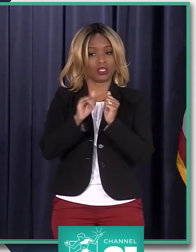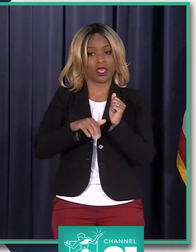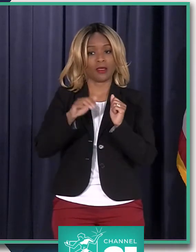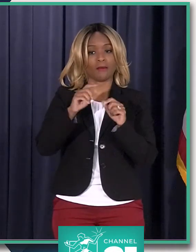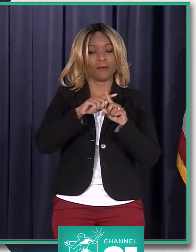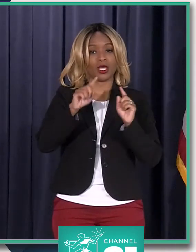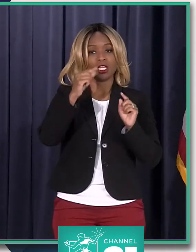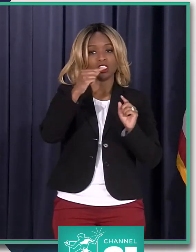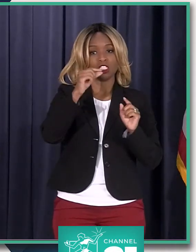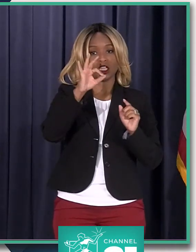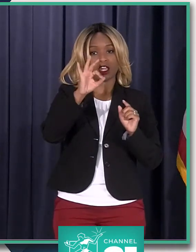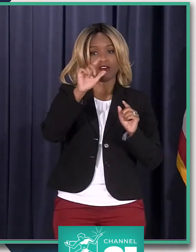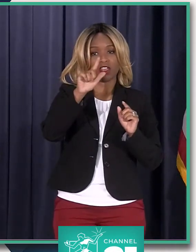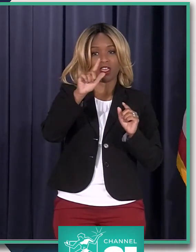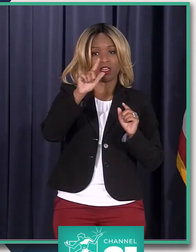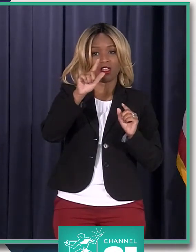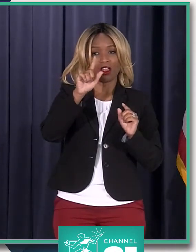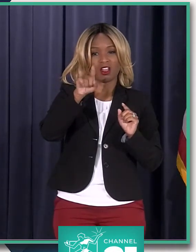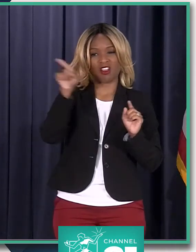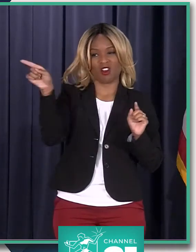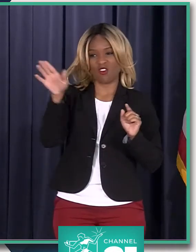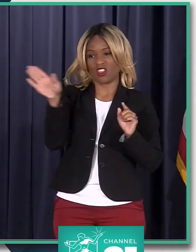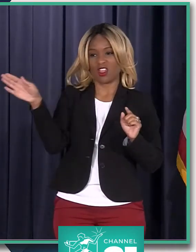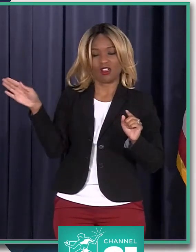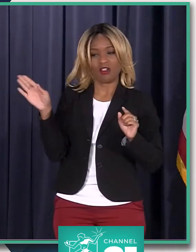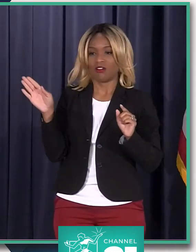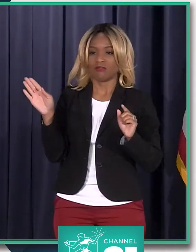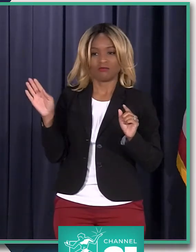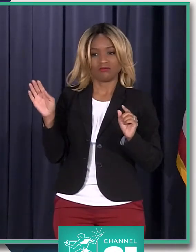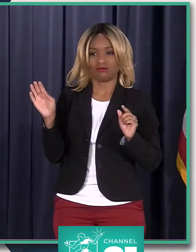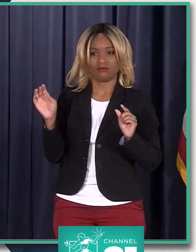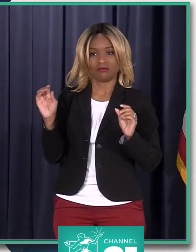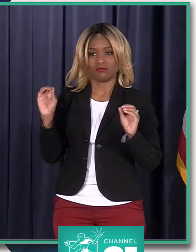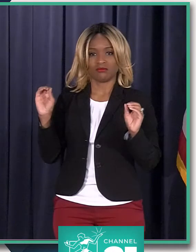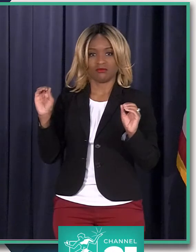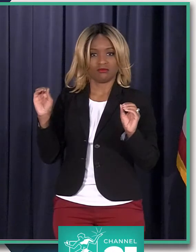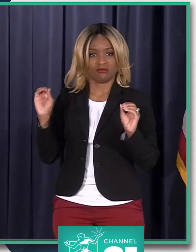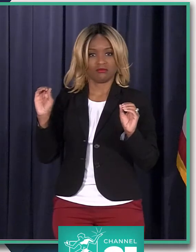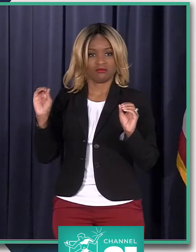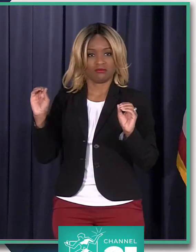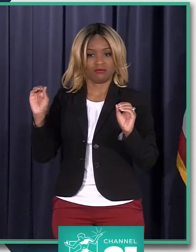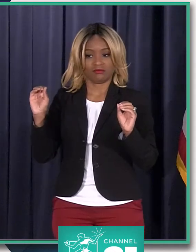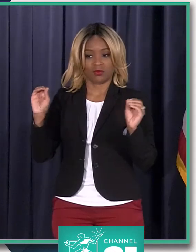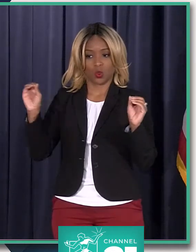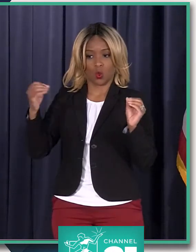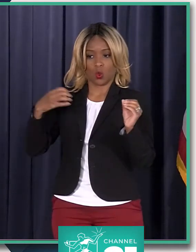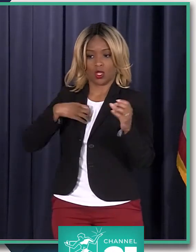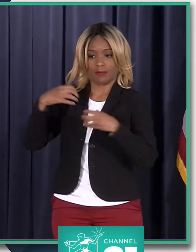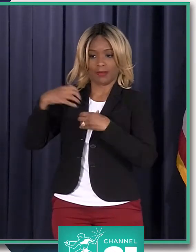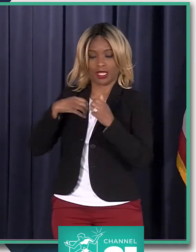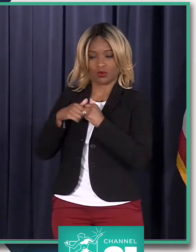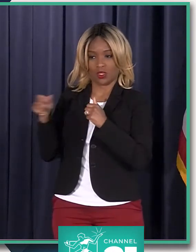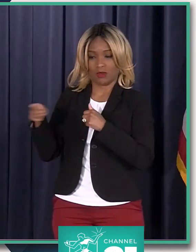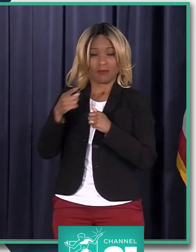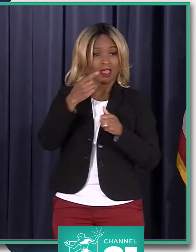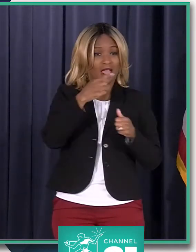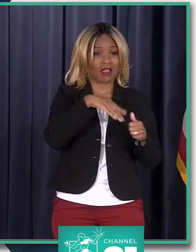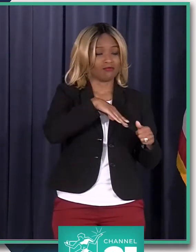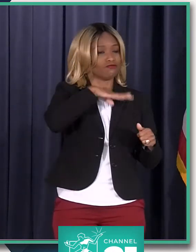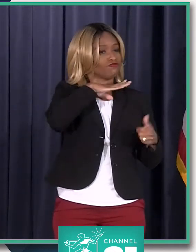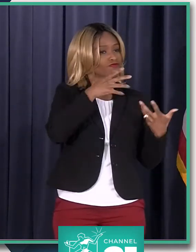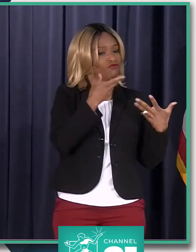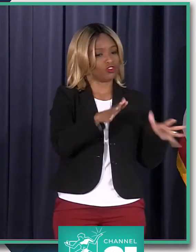side of town is not getting anywhere near the complaints that we're getting out of Advanced, and I'm really fed up with it. I know you are too.